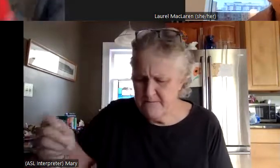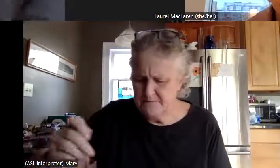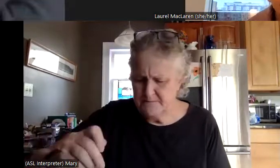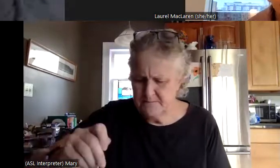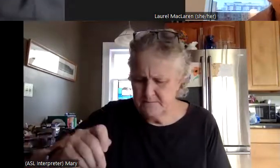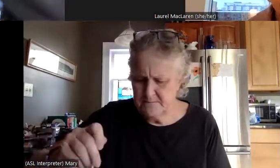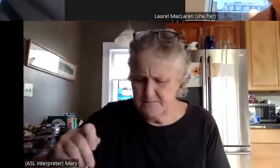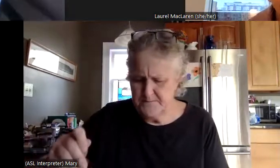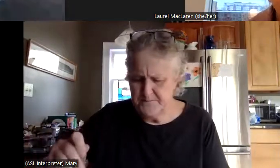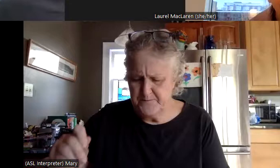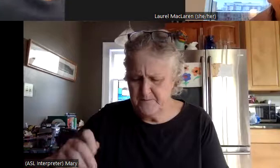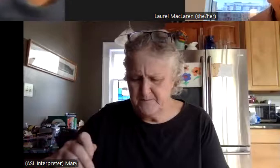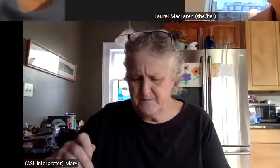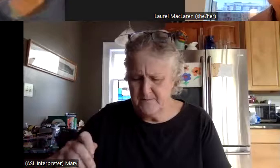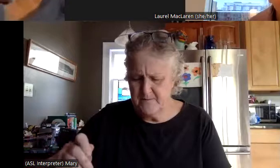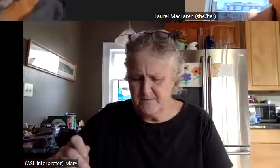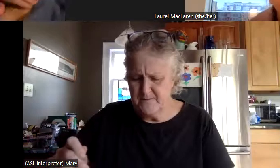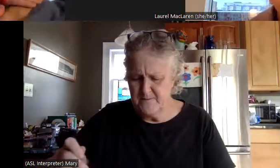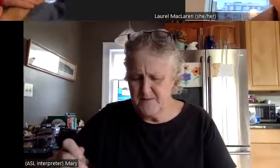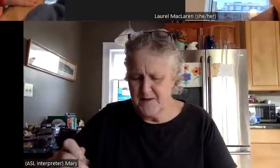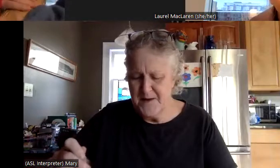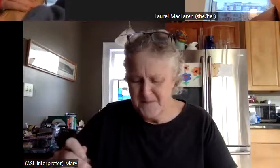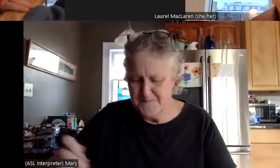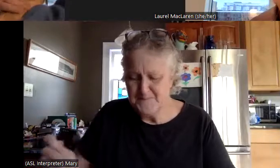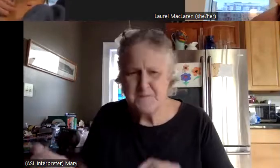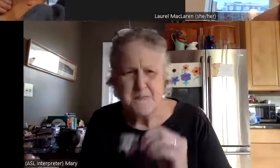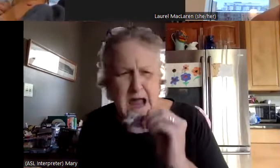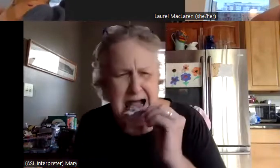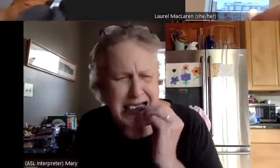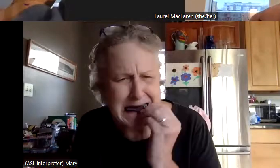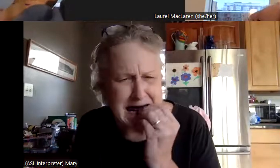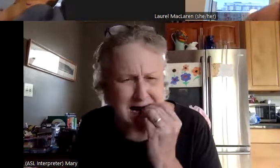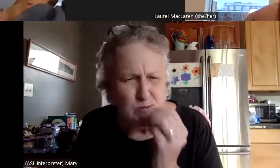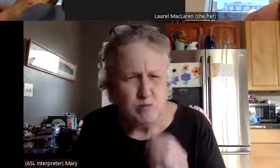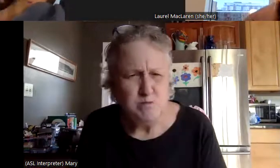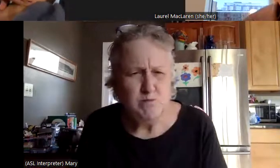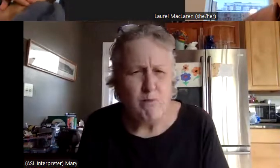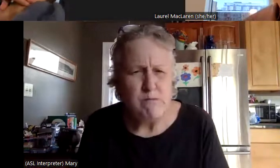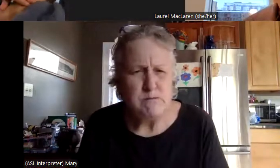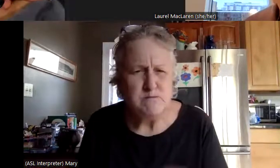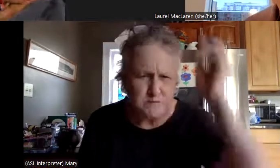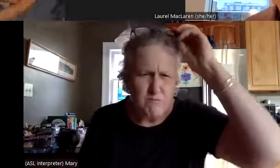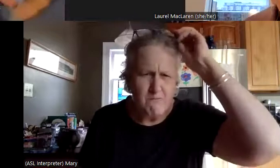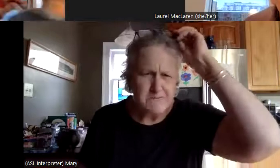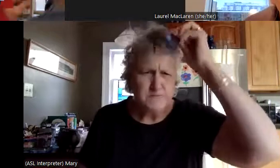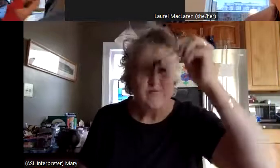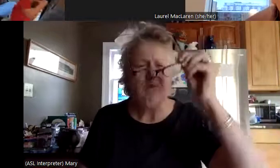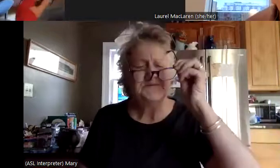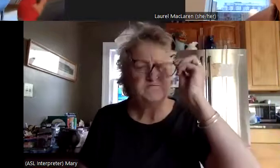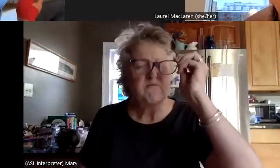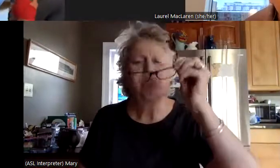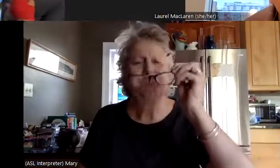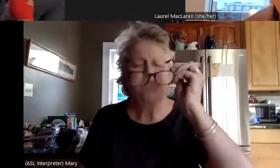you're stoned and you may or may not be. Oh my gosh. And you have like serious bandages on your